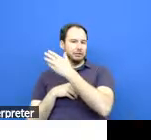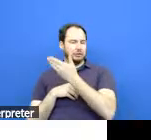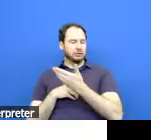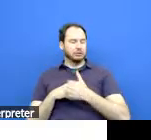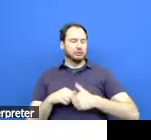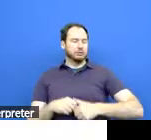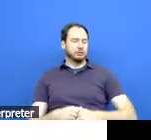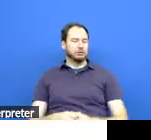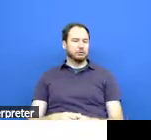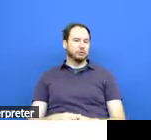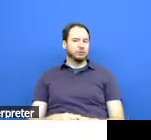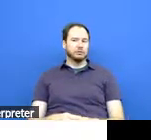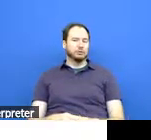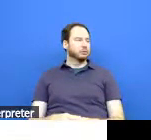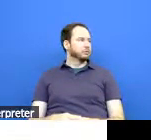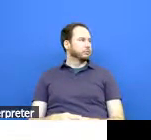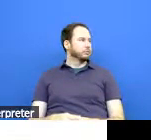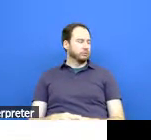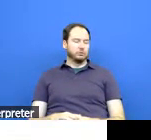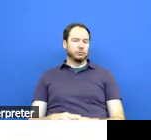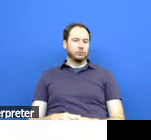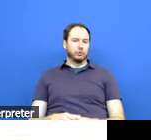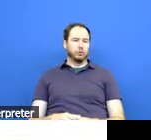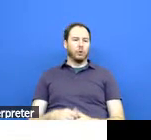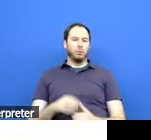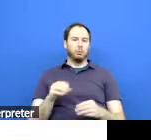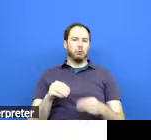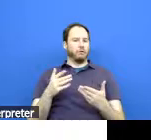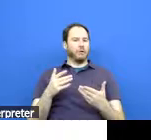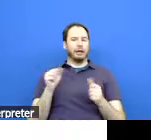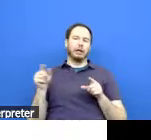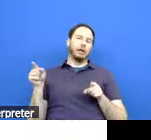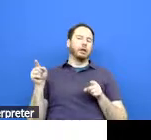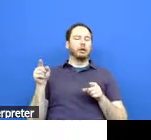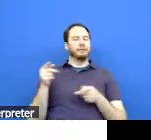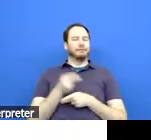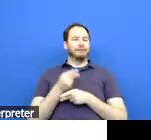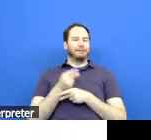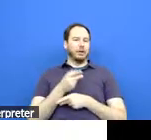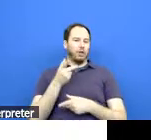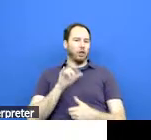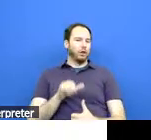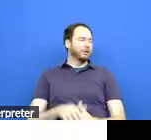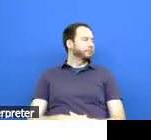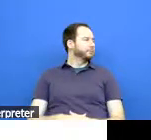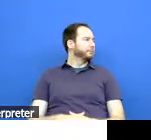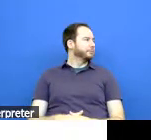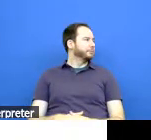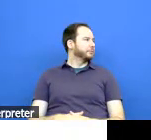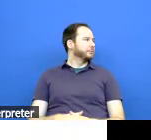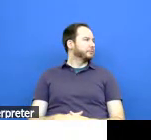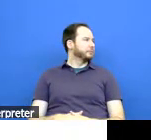give people in between can hopefully extrapolate between the two views.